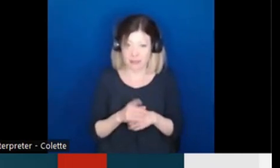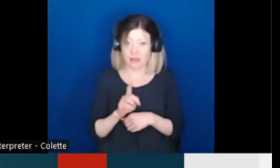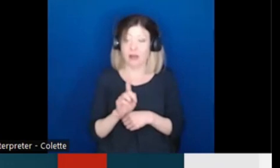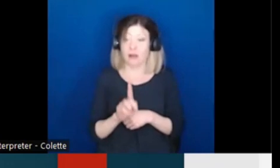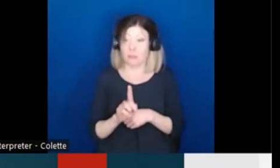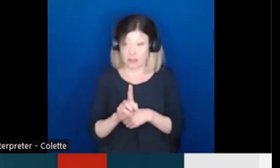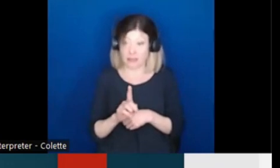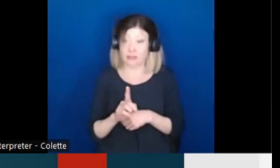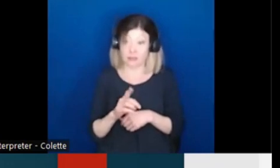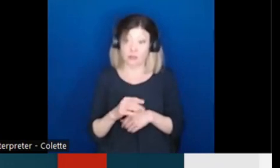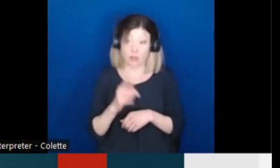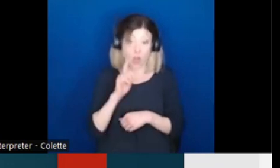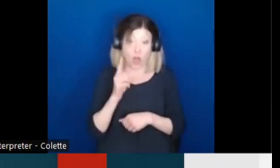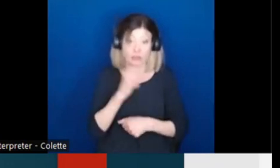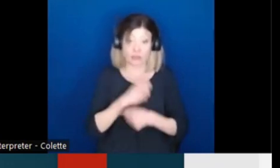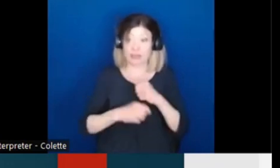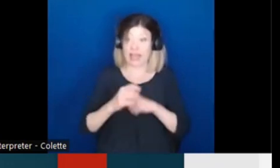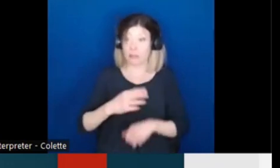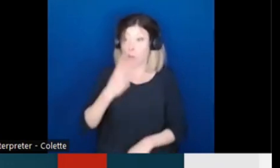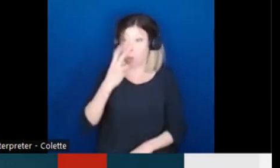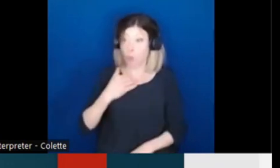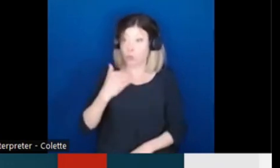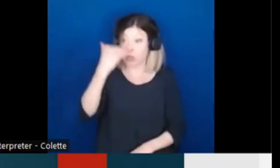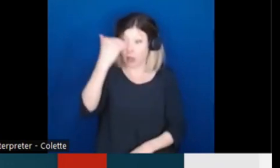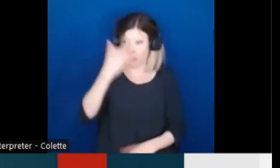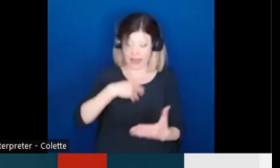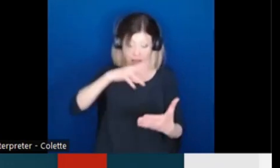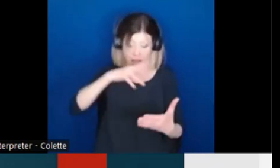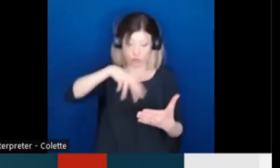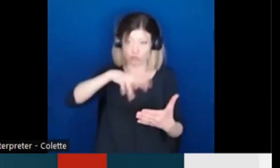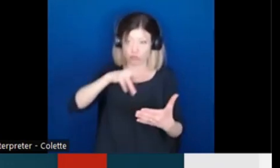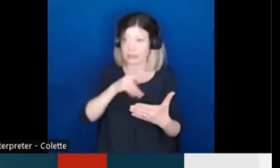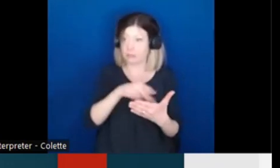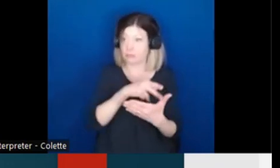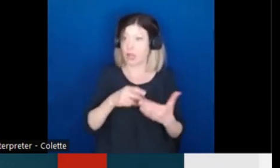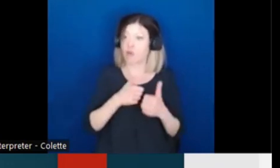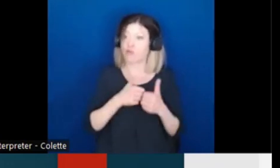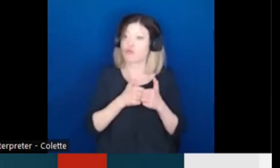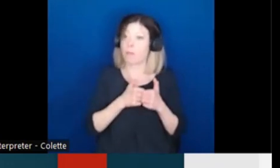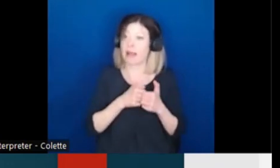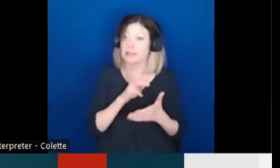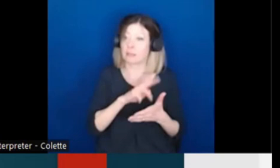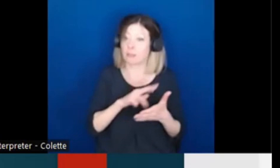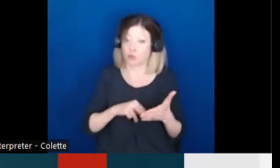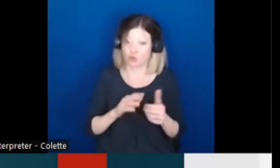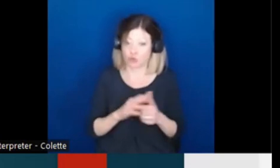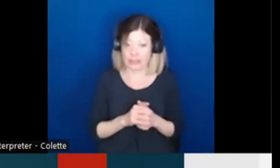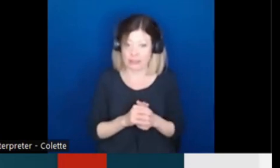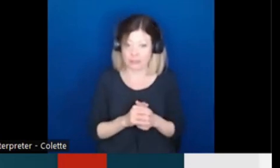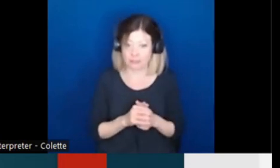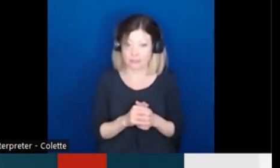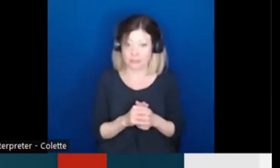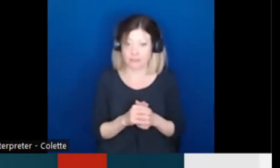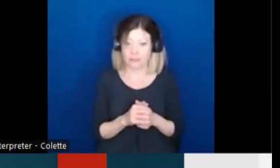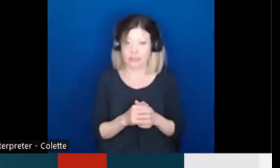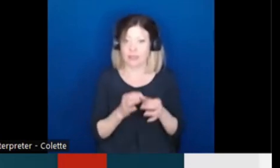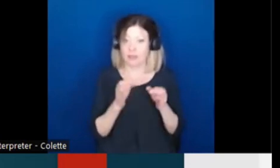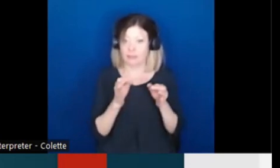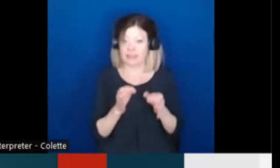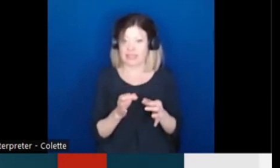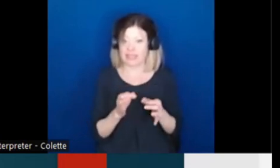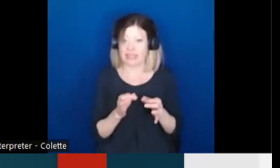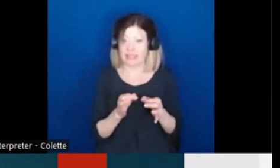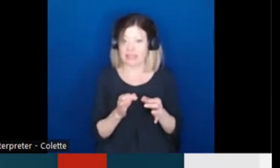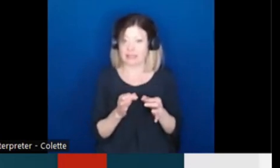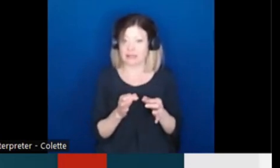poets. Massive influence, and particularly this guy. So this is Lord Byron, who is actually described by